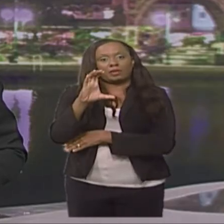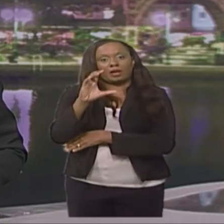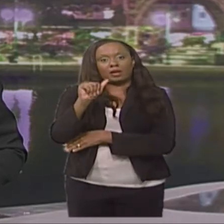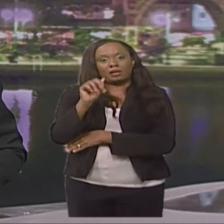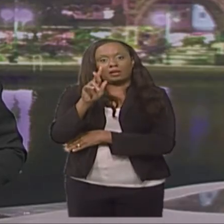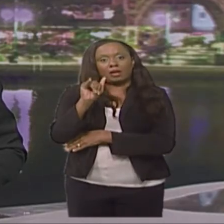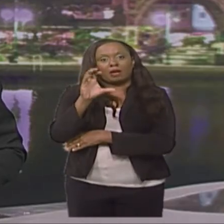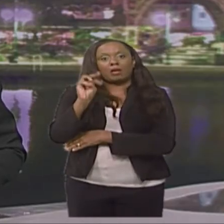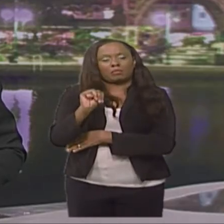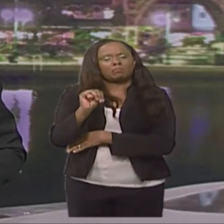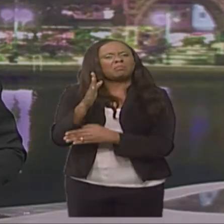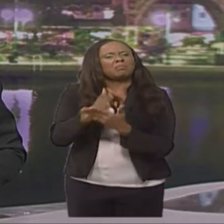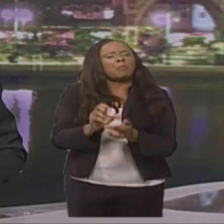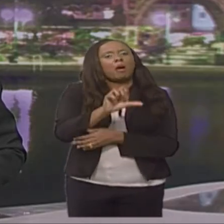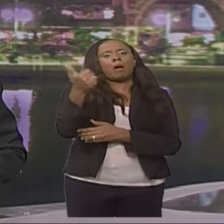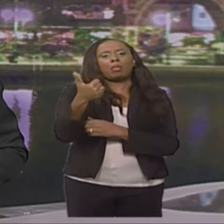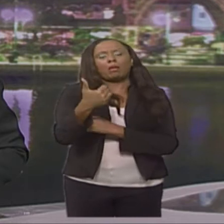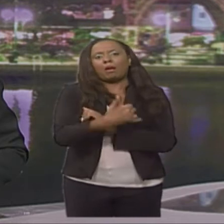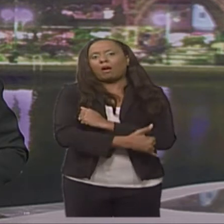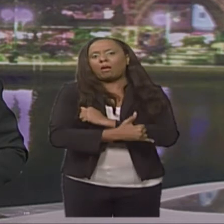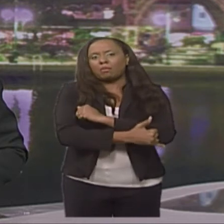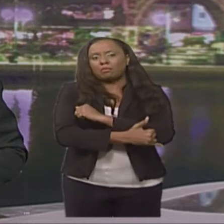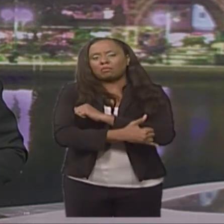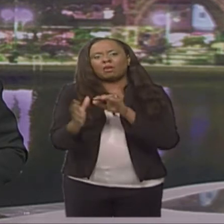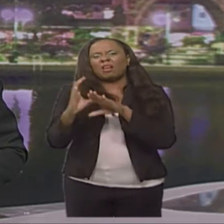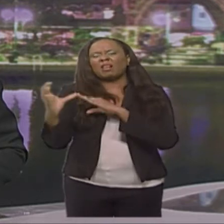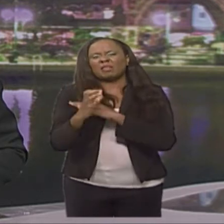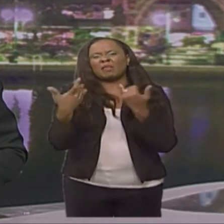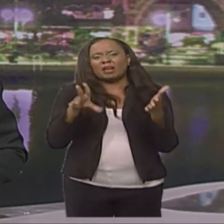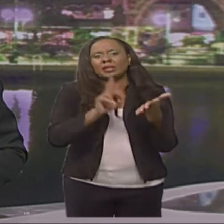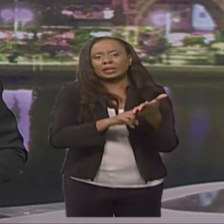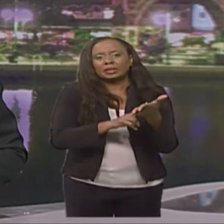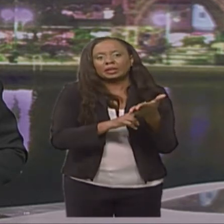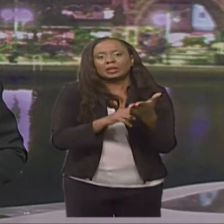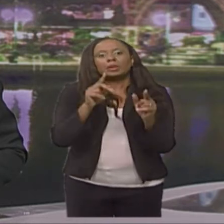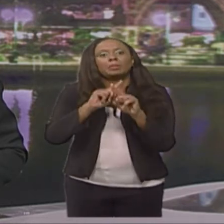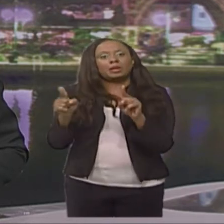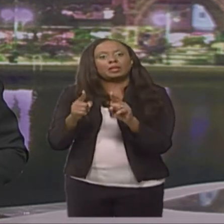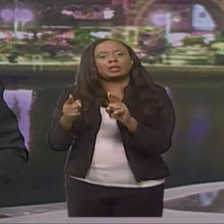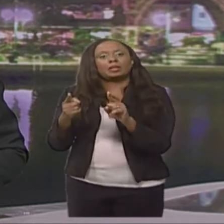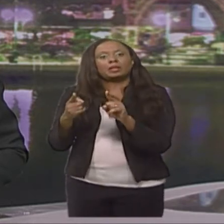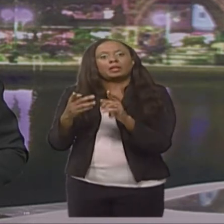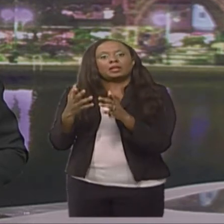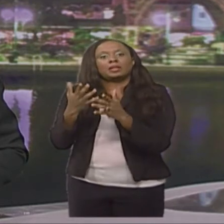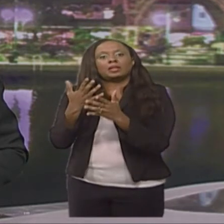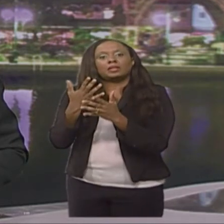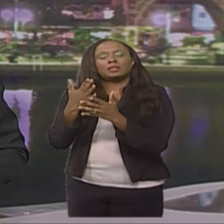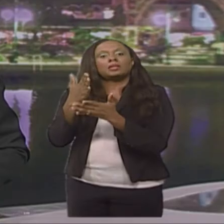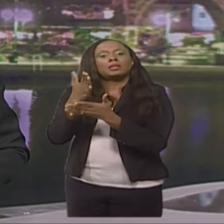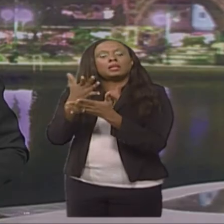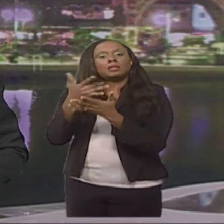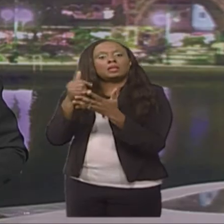already signed by some other CARICOM member countries, simplifies the procedure of returning fugitives to the country where charges have been